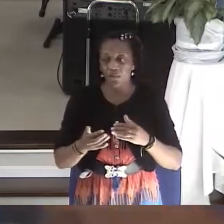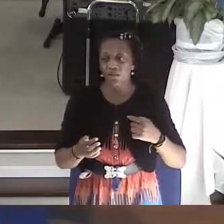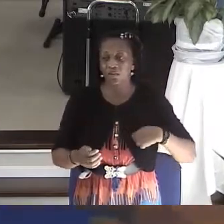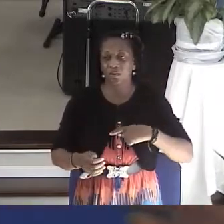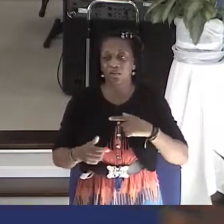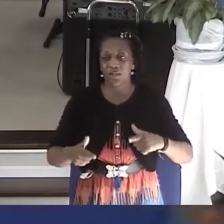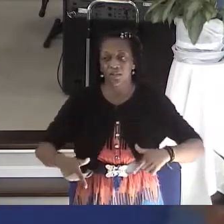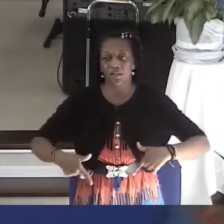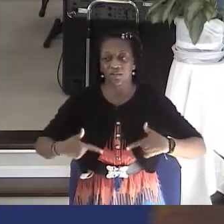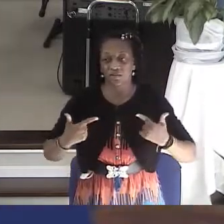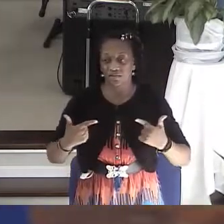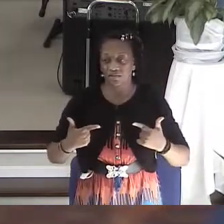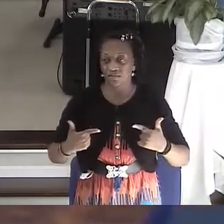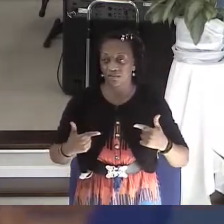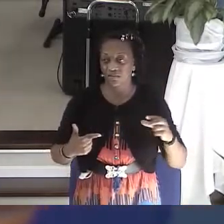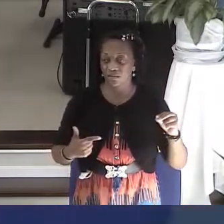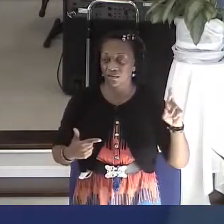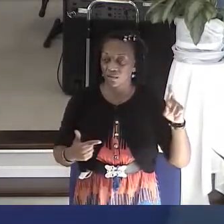we are His.